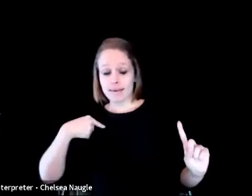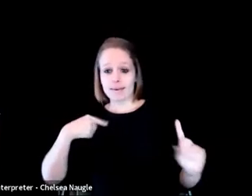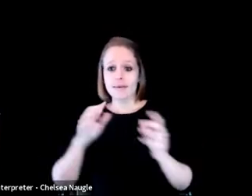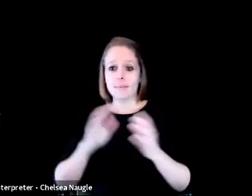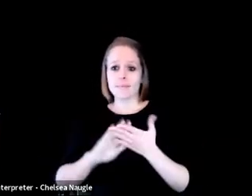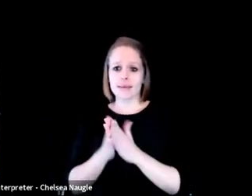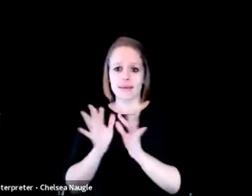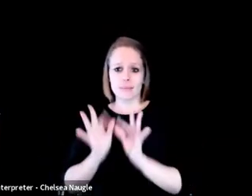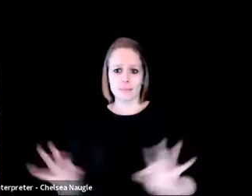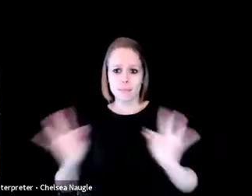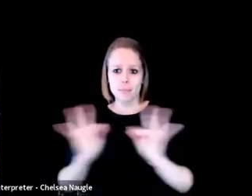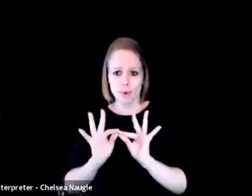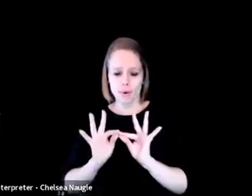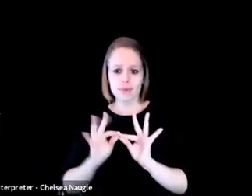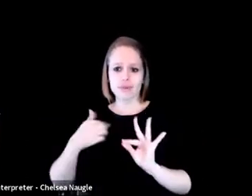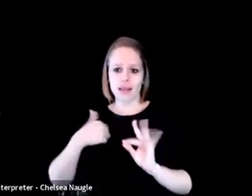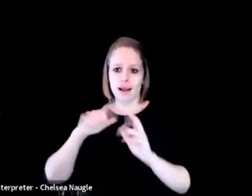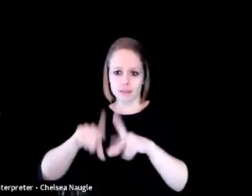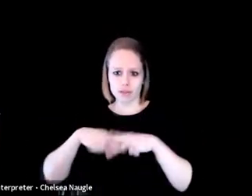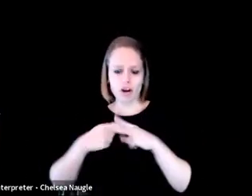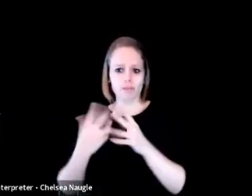to present about